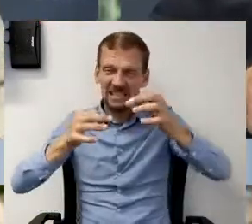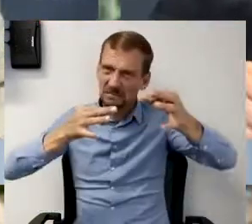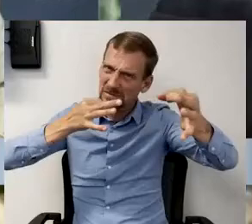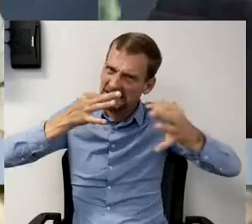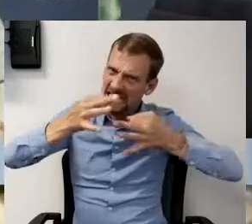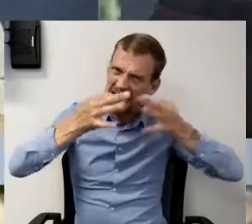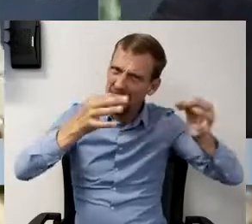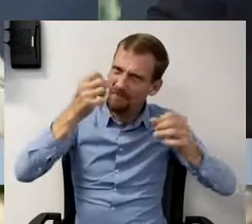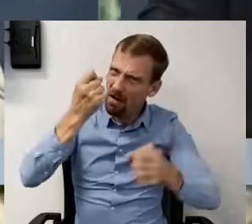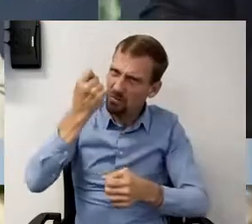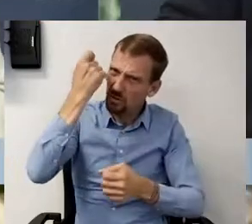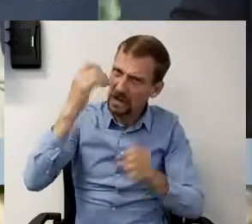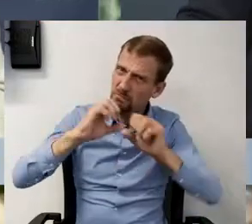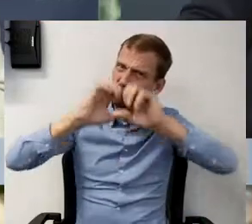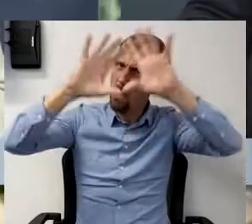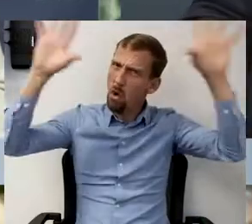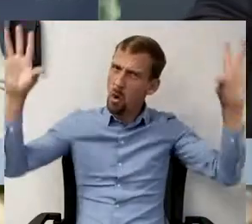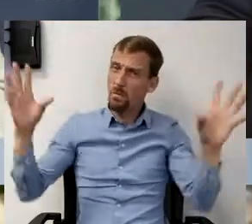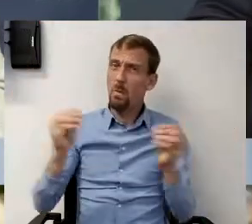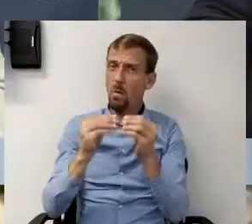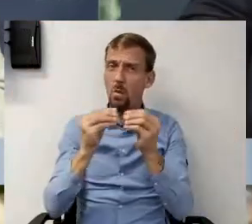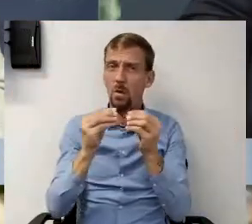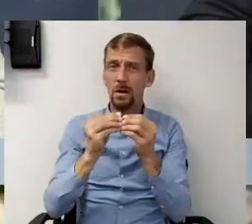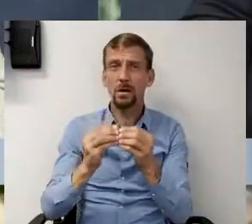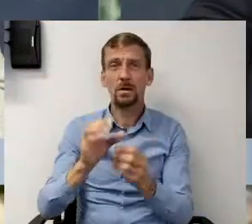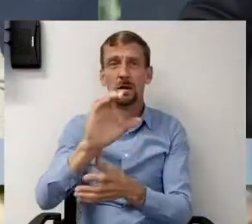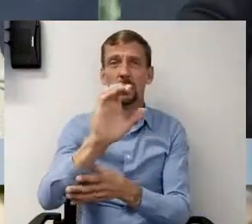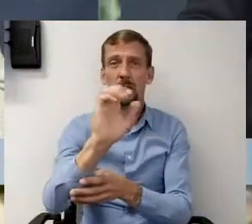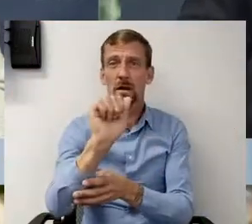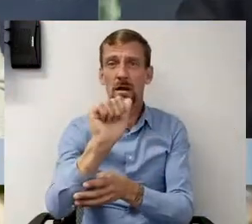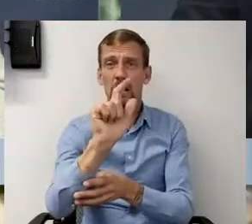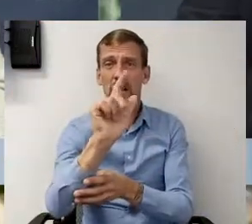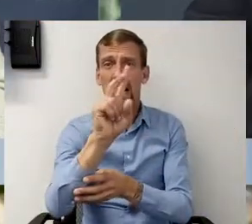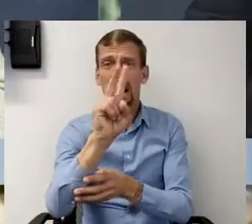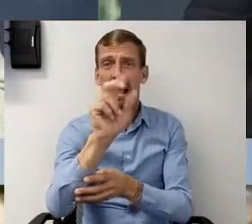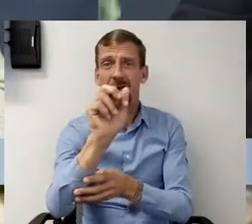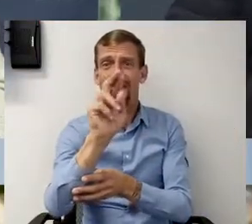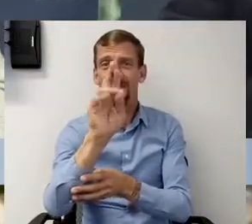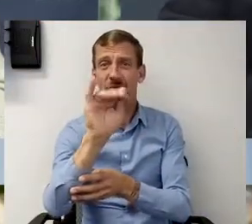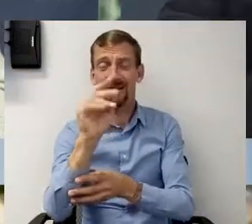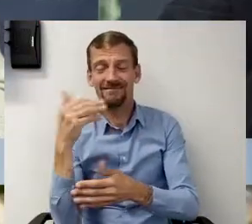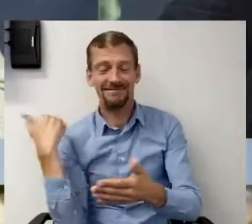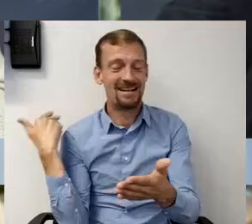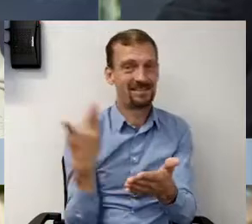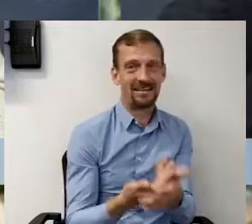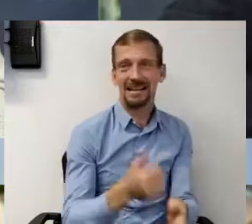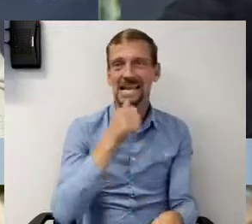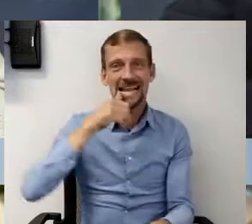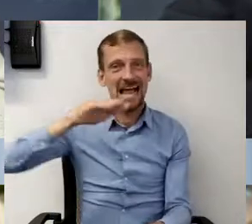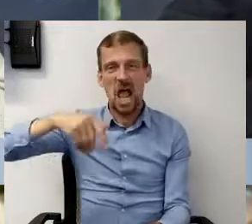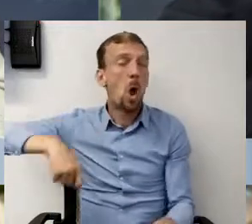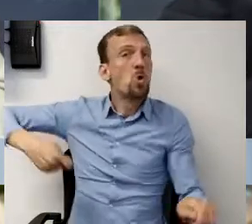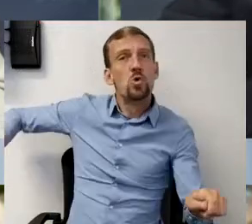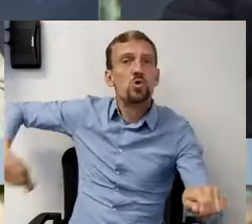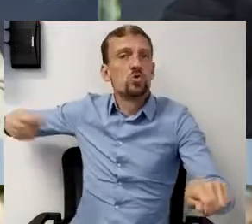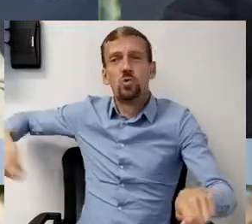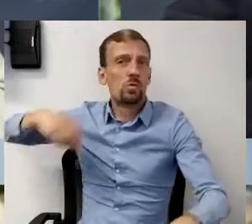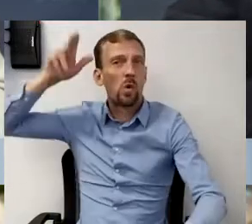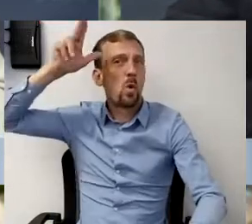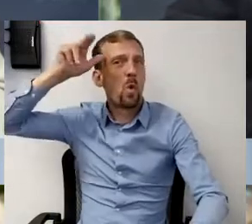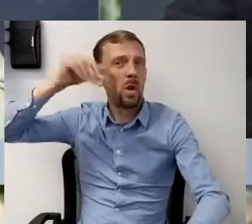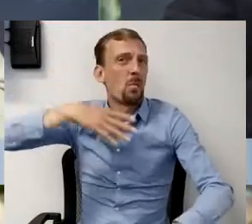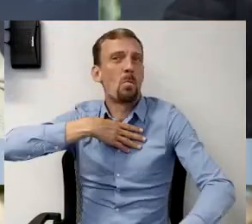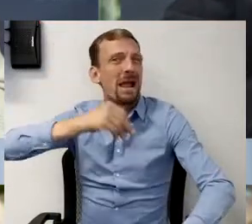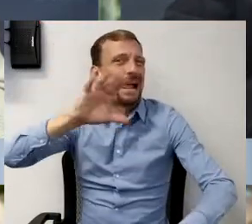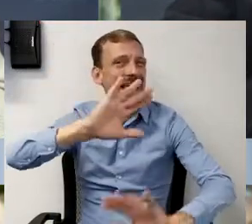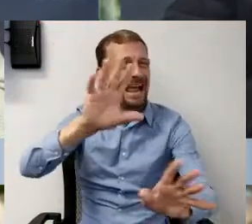those into perspective for us? So the cavalry arrived, so to speak. They didn't gallop in on white horses or anything,